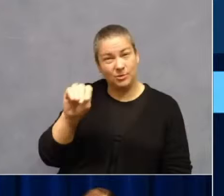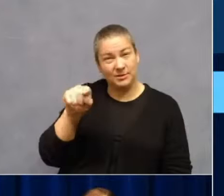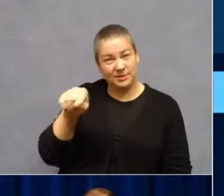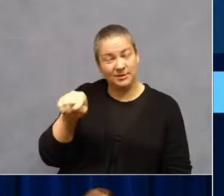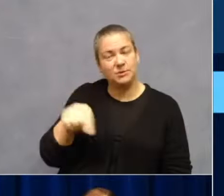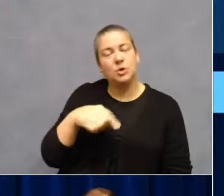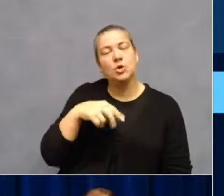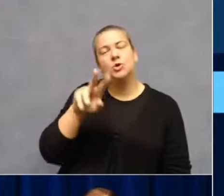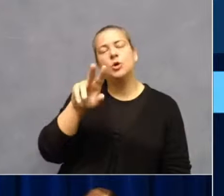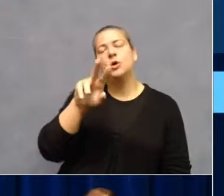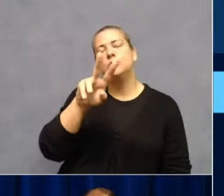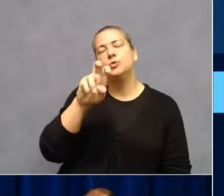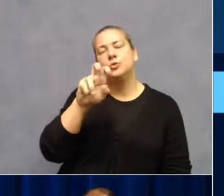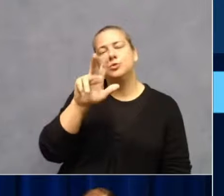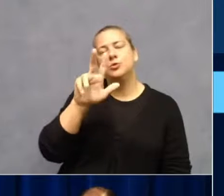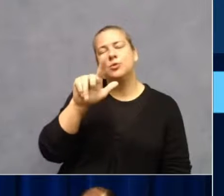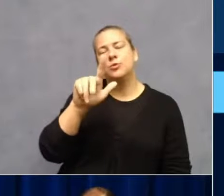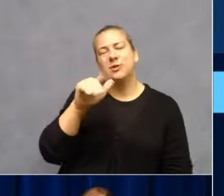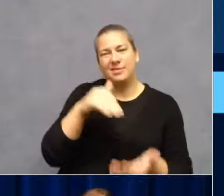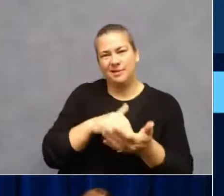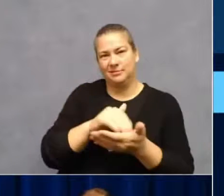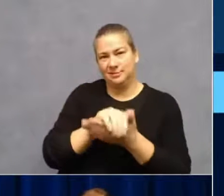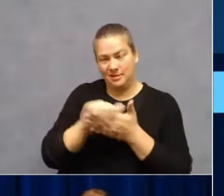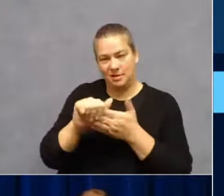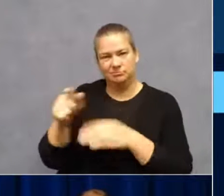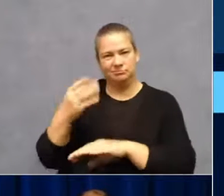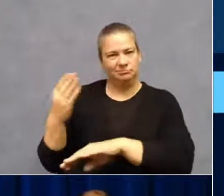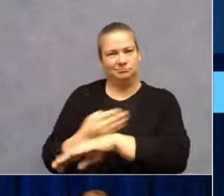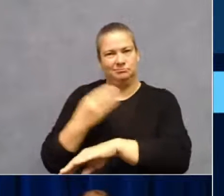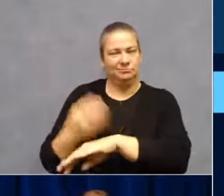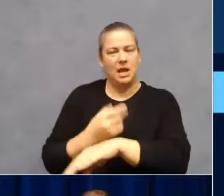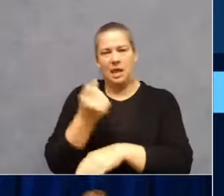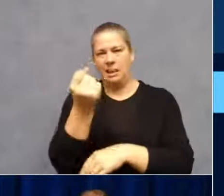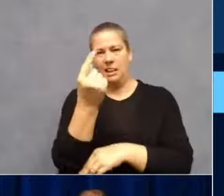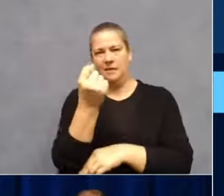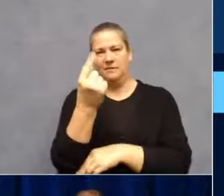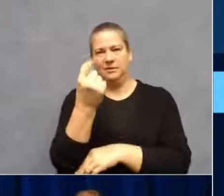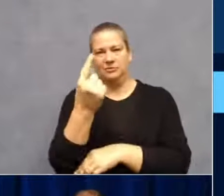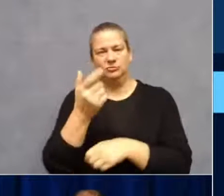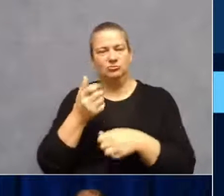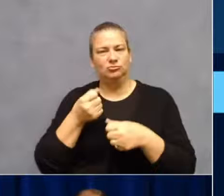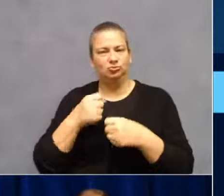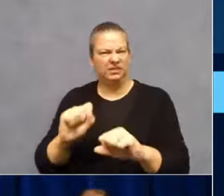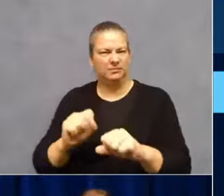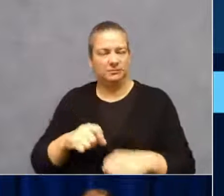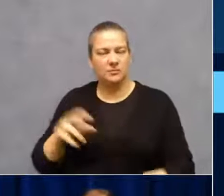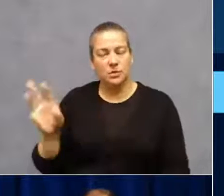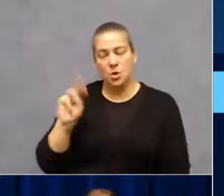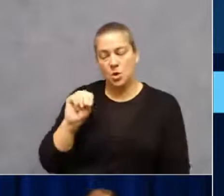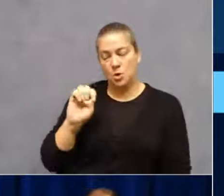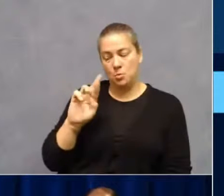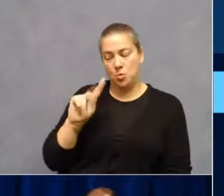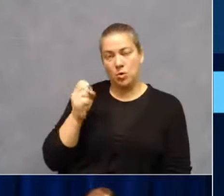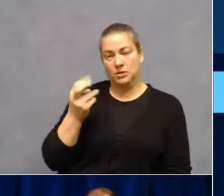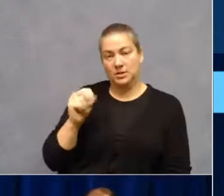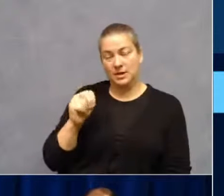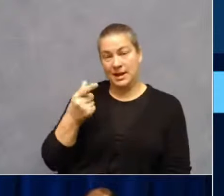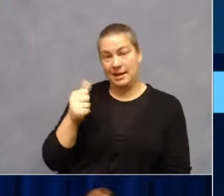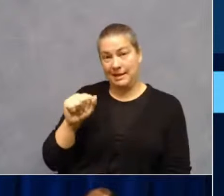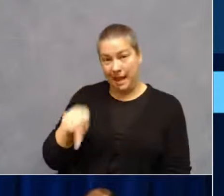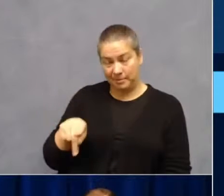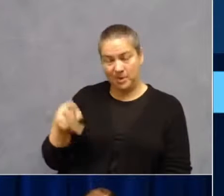$223,000 after resurfacing 11 city streets. Morton's Gap in Hopkins County will receive